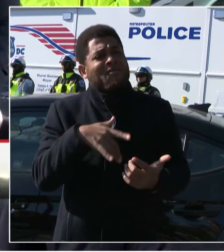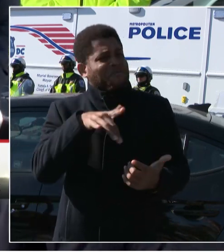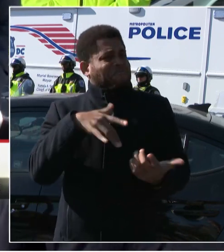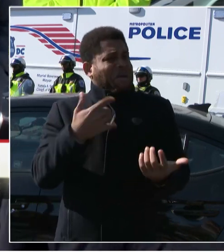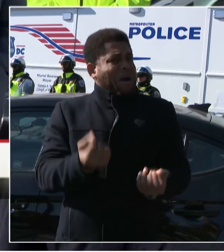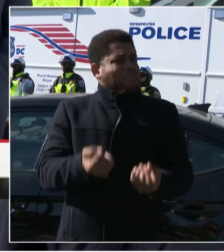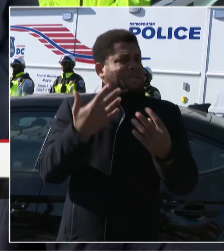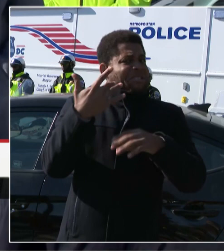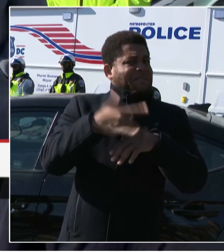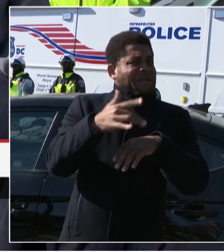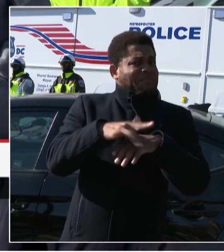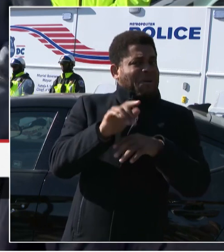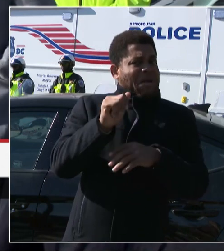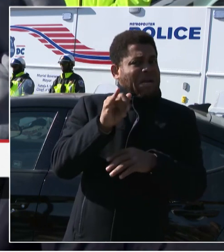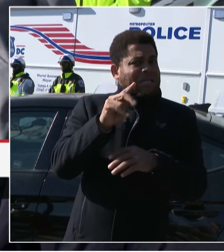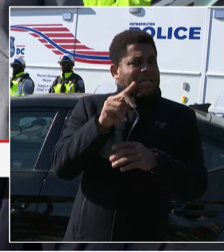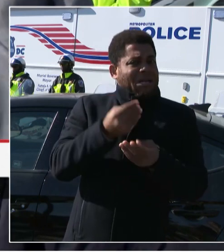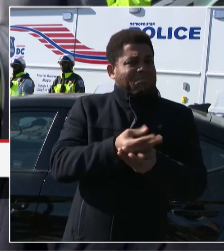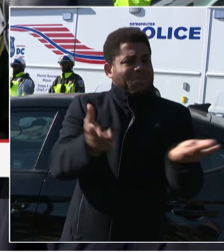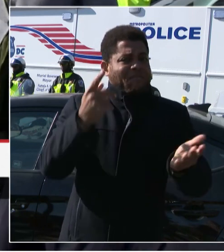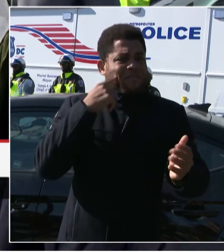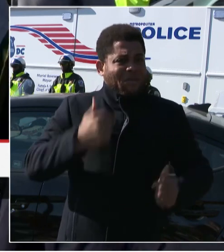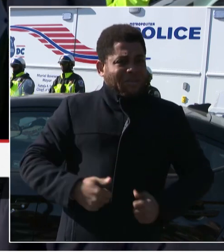opportunity for them to pick up the tags? Sure.